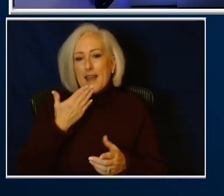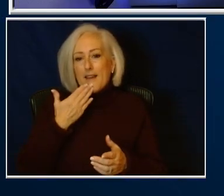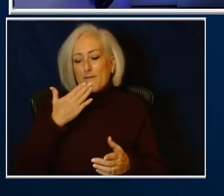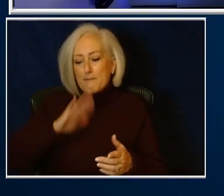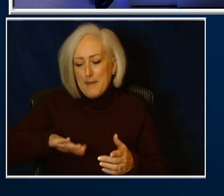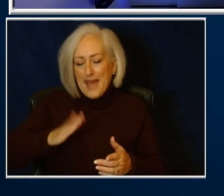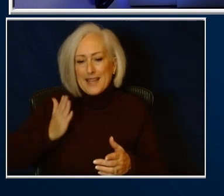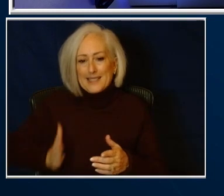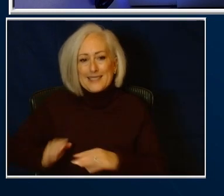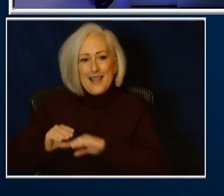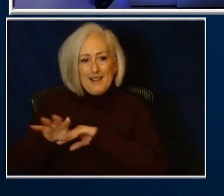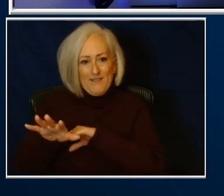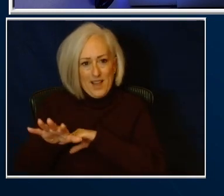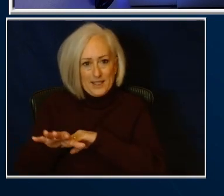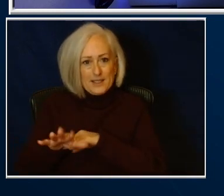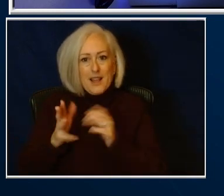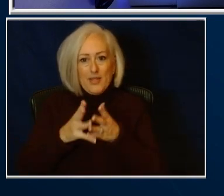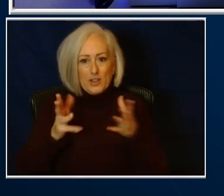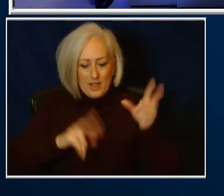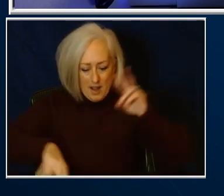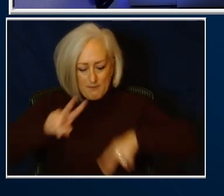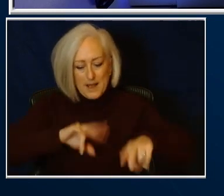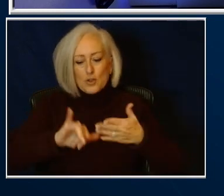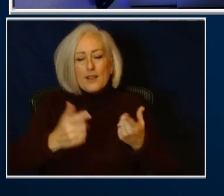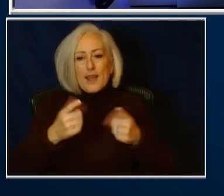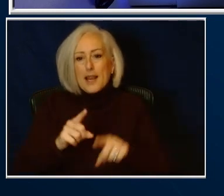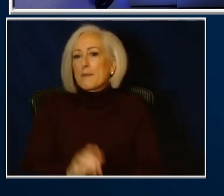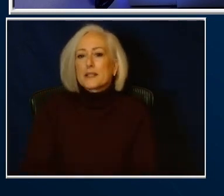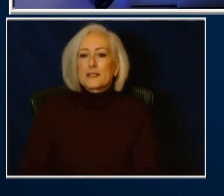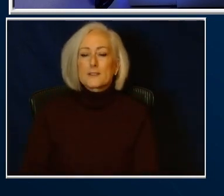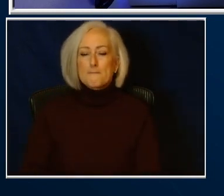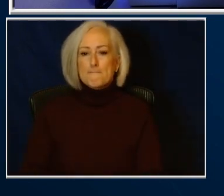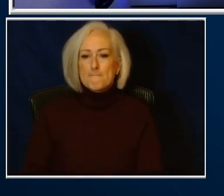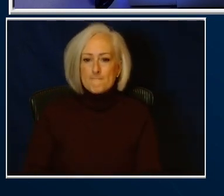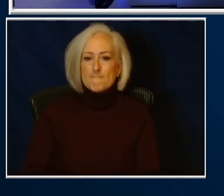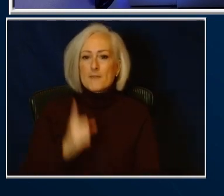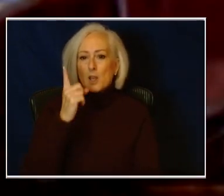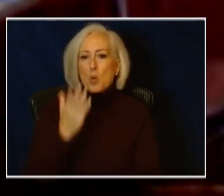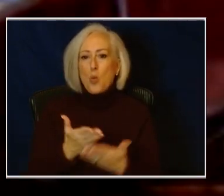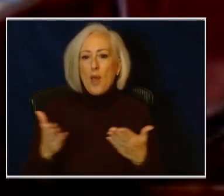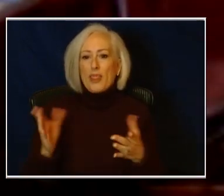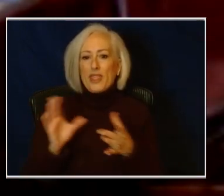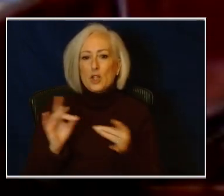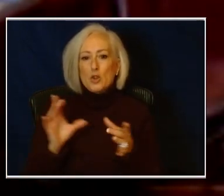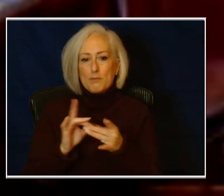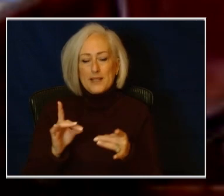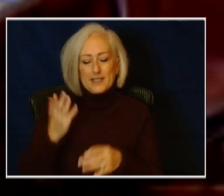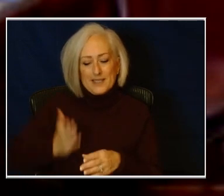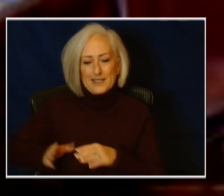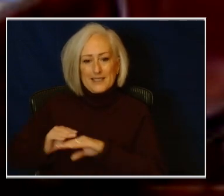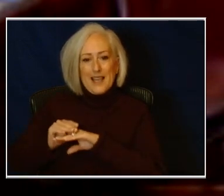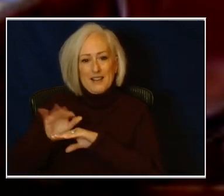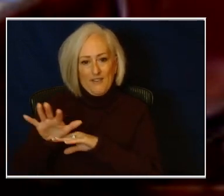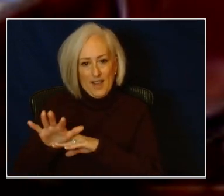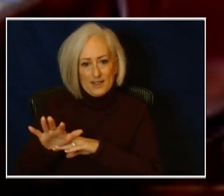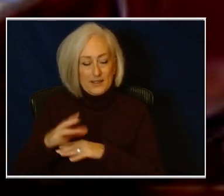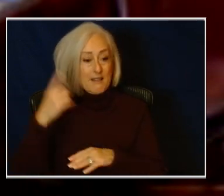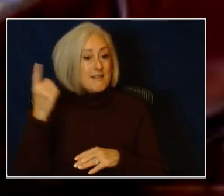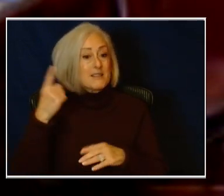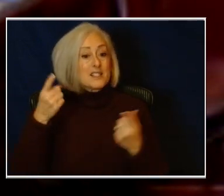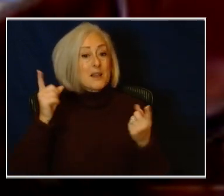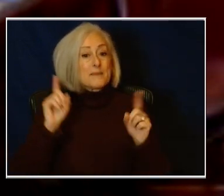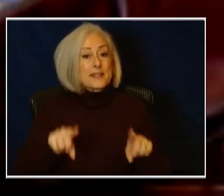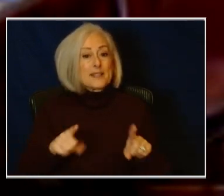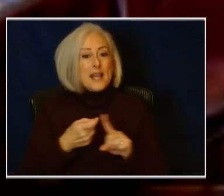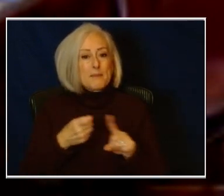much monitoring goes into these things. Well, and the one thing you mentioned, side effects. Something that's happened as a